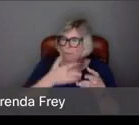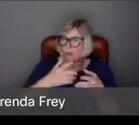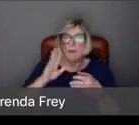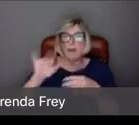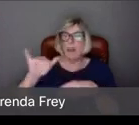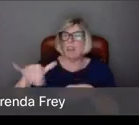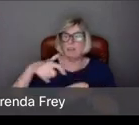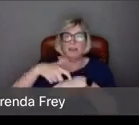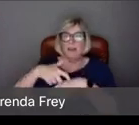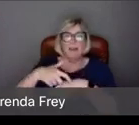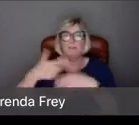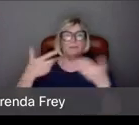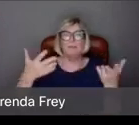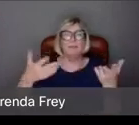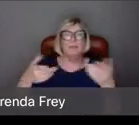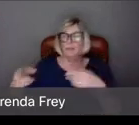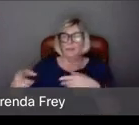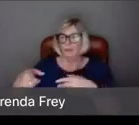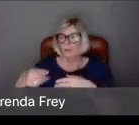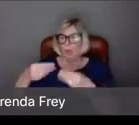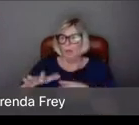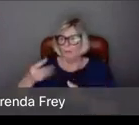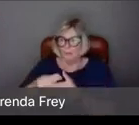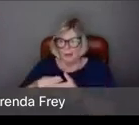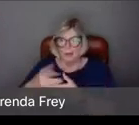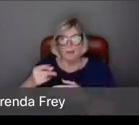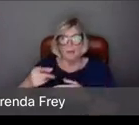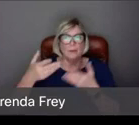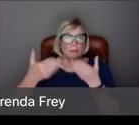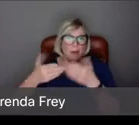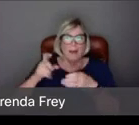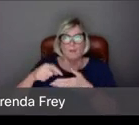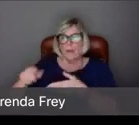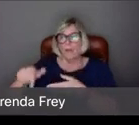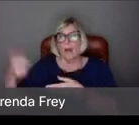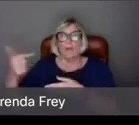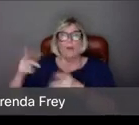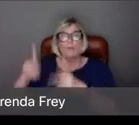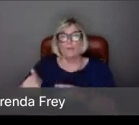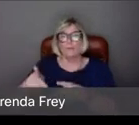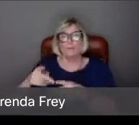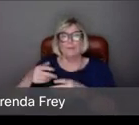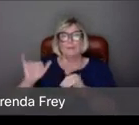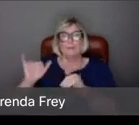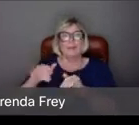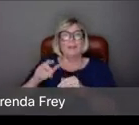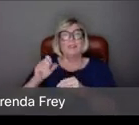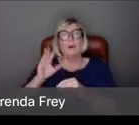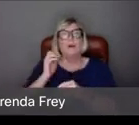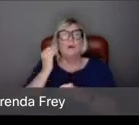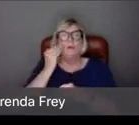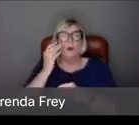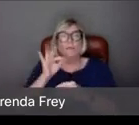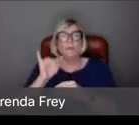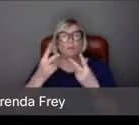then, you're out, and then you still may have to pay the other person back. So just beware of those two. And what I